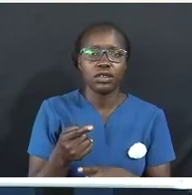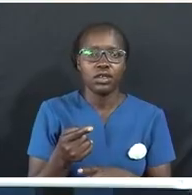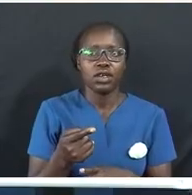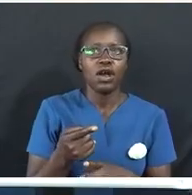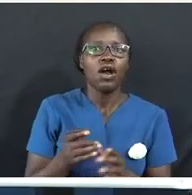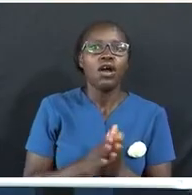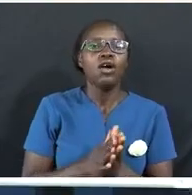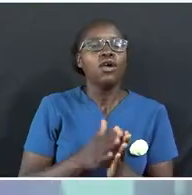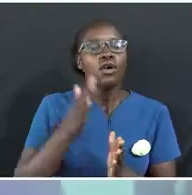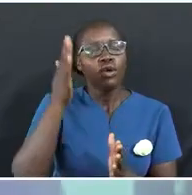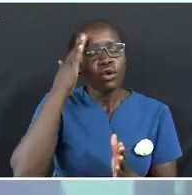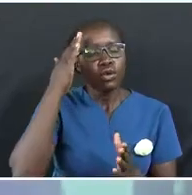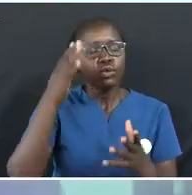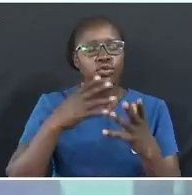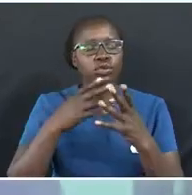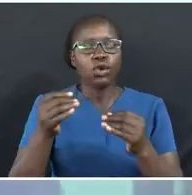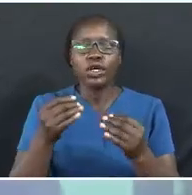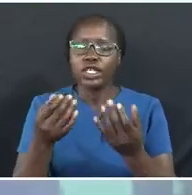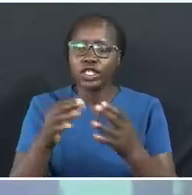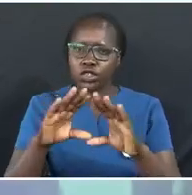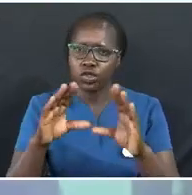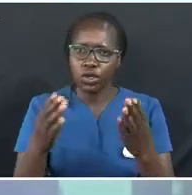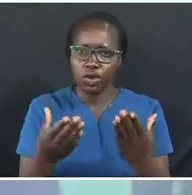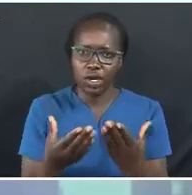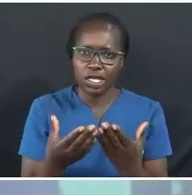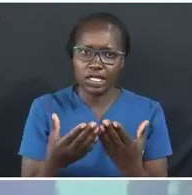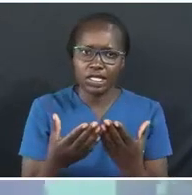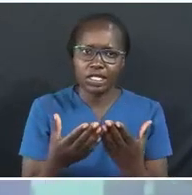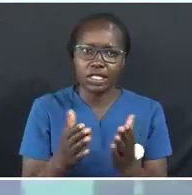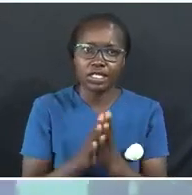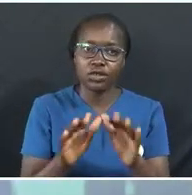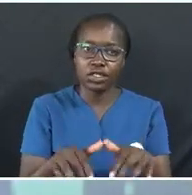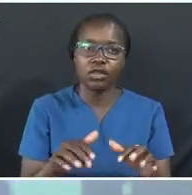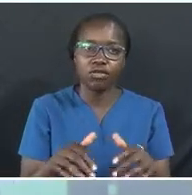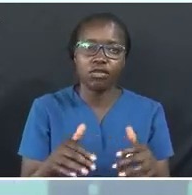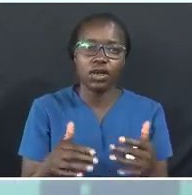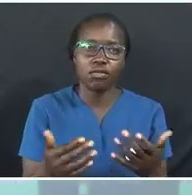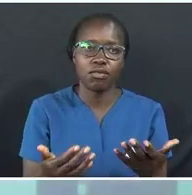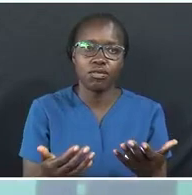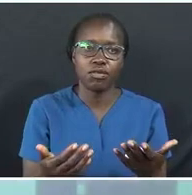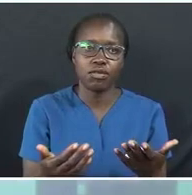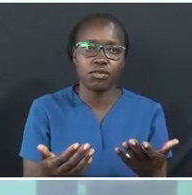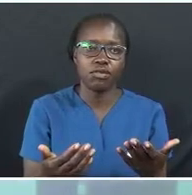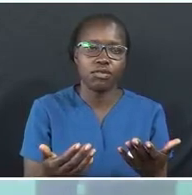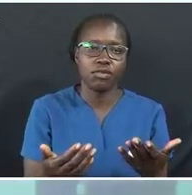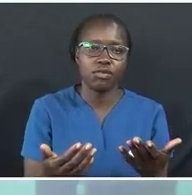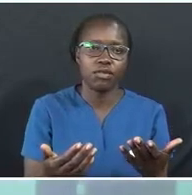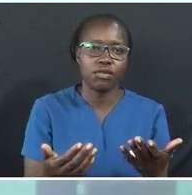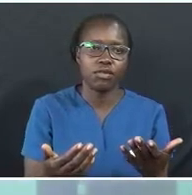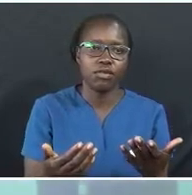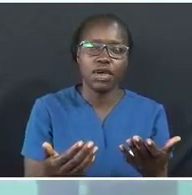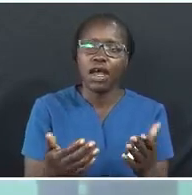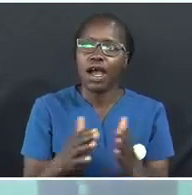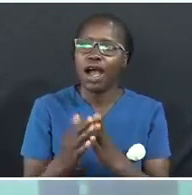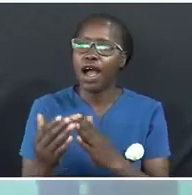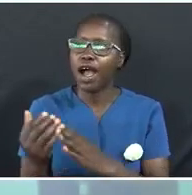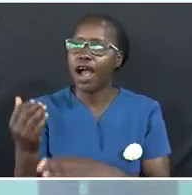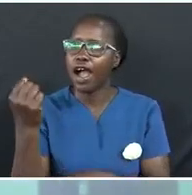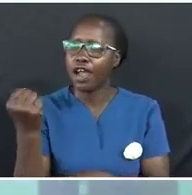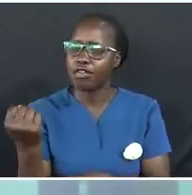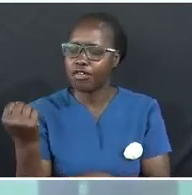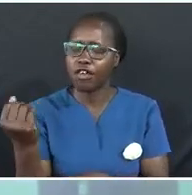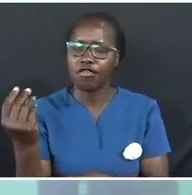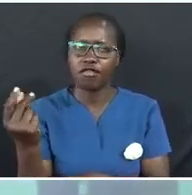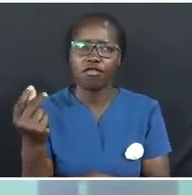told them, go into the land, into the farm and work, it's only at 5. And the Bible